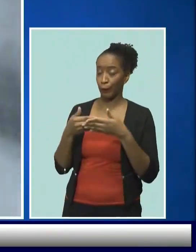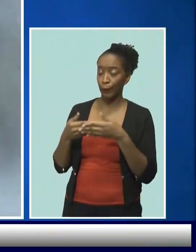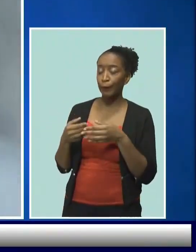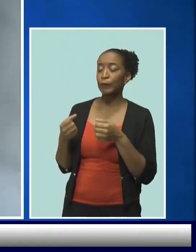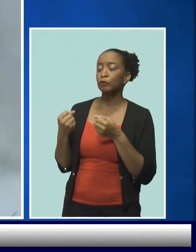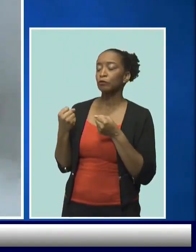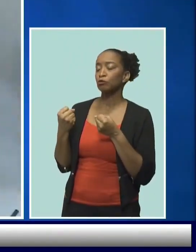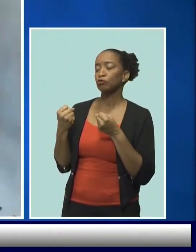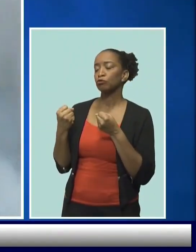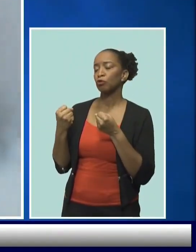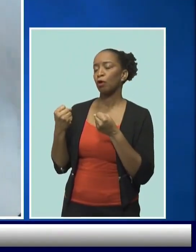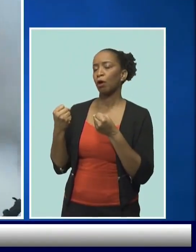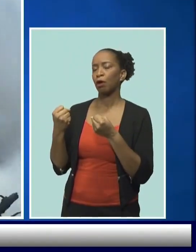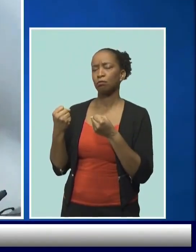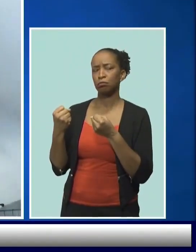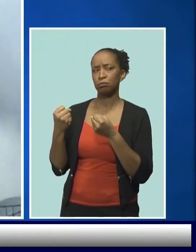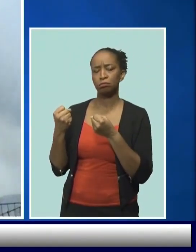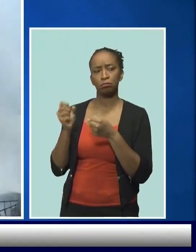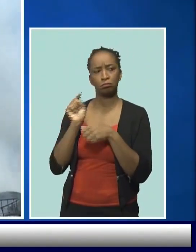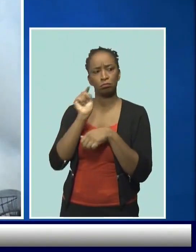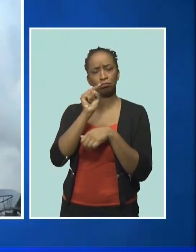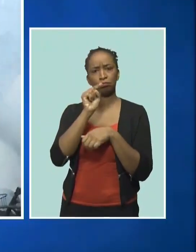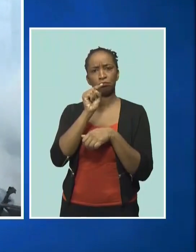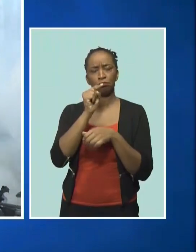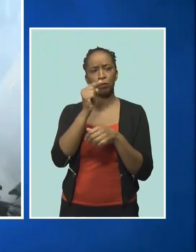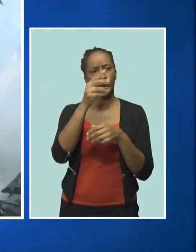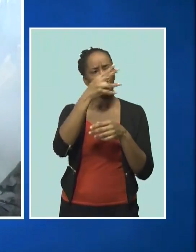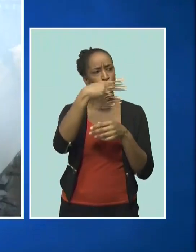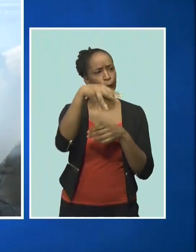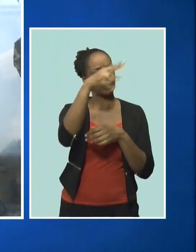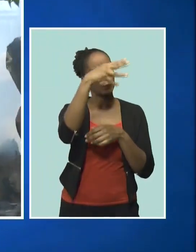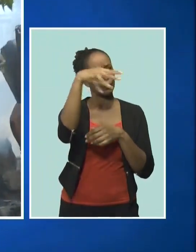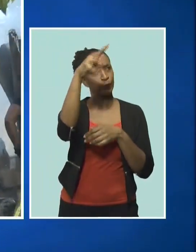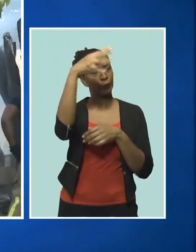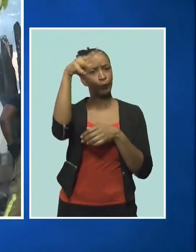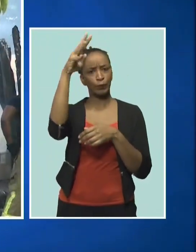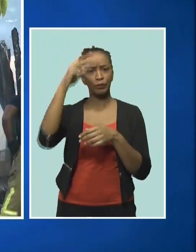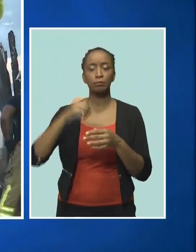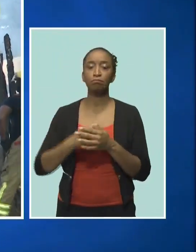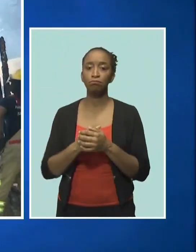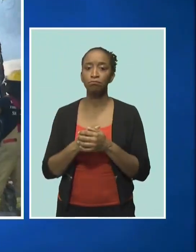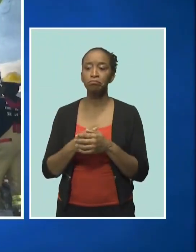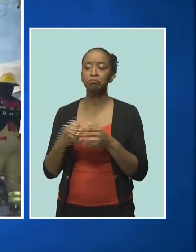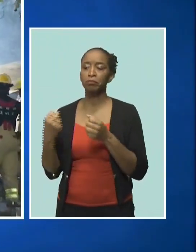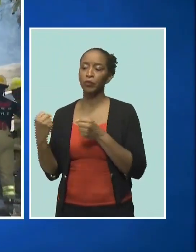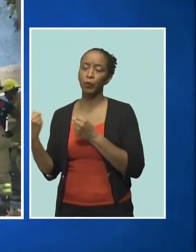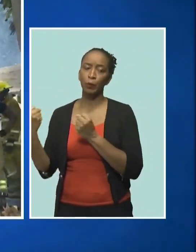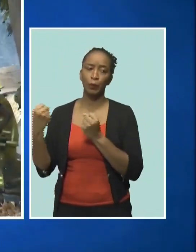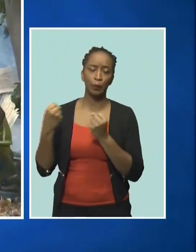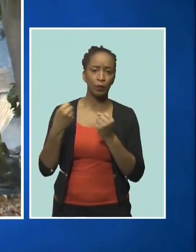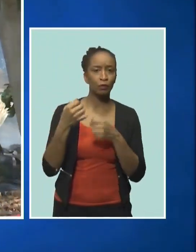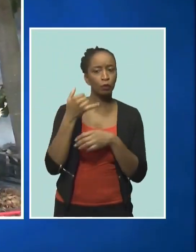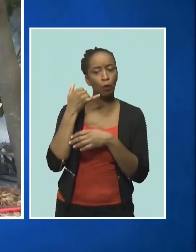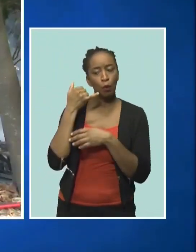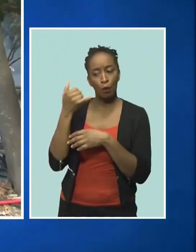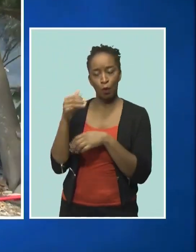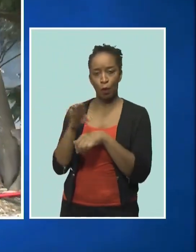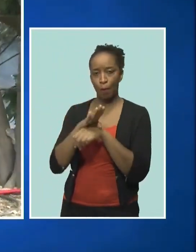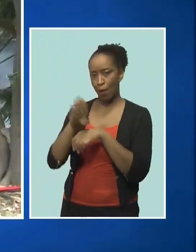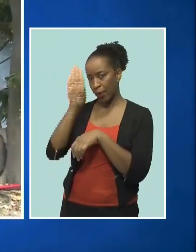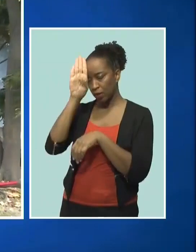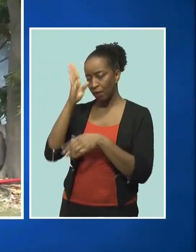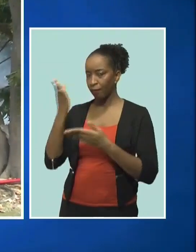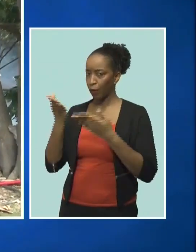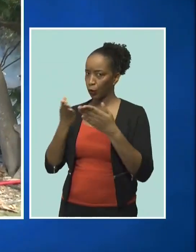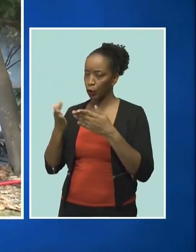they saw smoke billowing from a house at Boyce Road, Freehill, Blackrock, St. Michael. They immediately contacted the Barbados Fire Service and ran